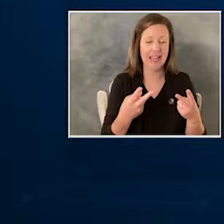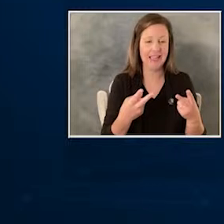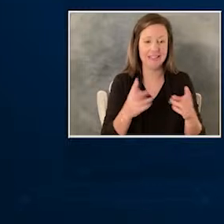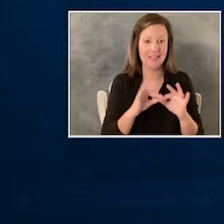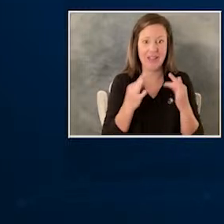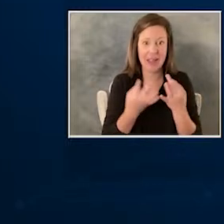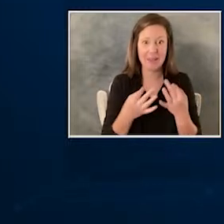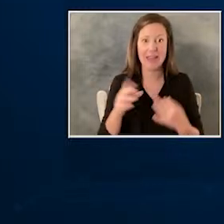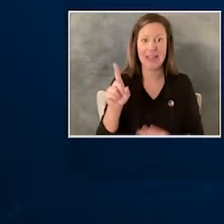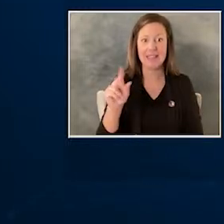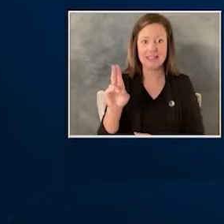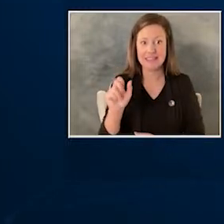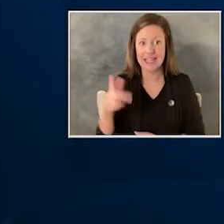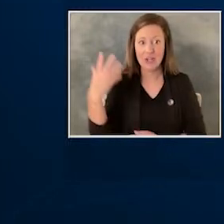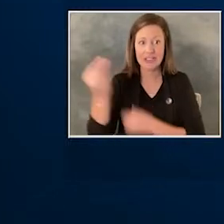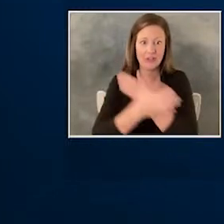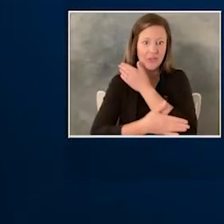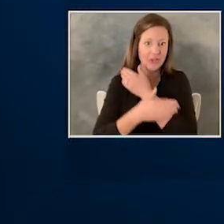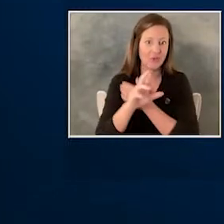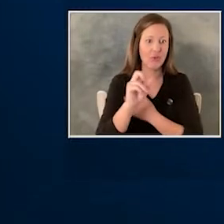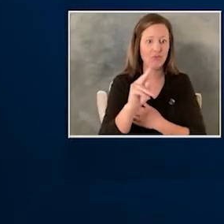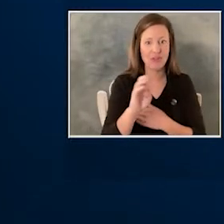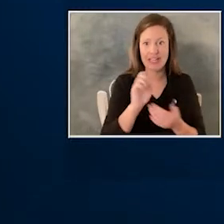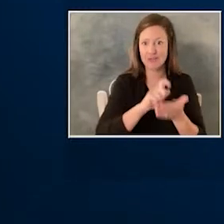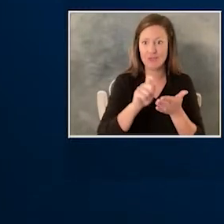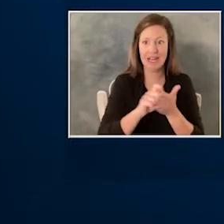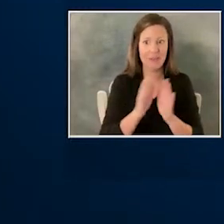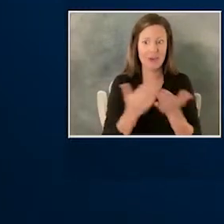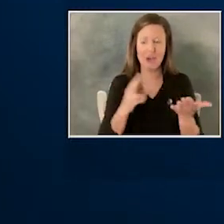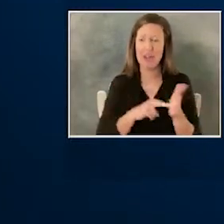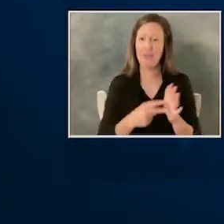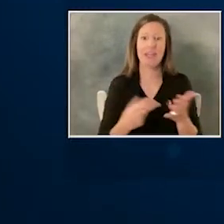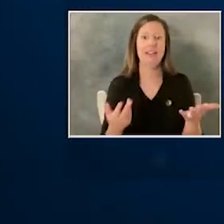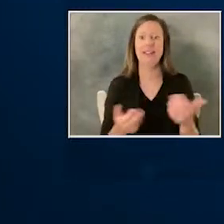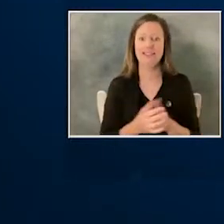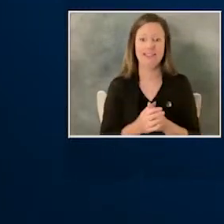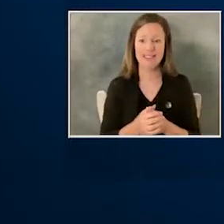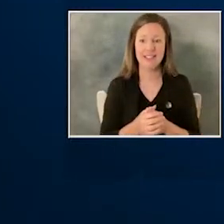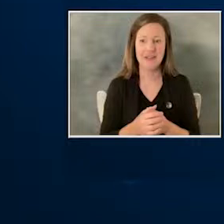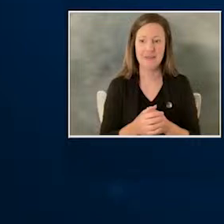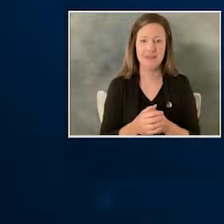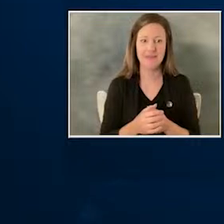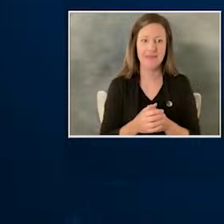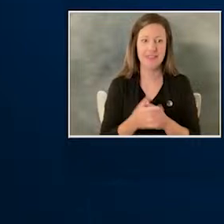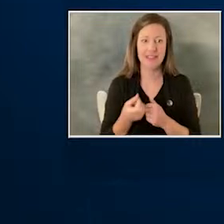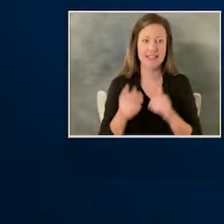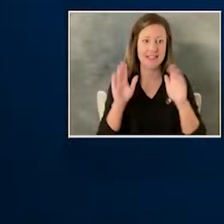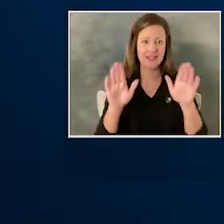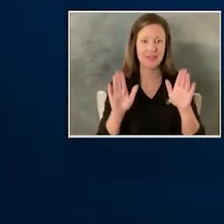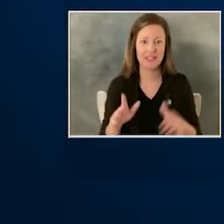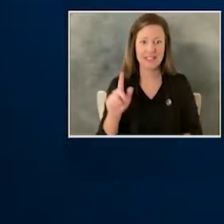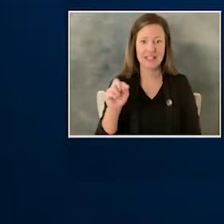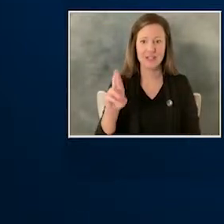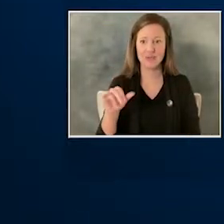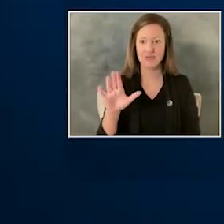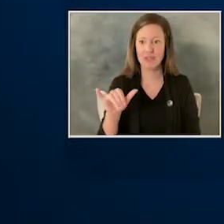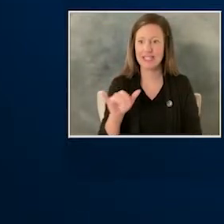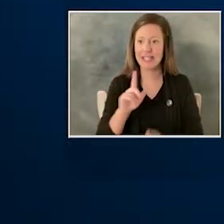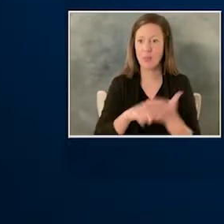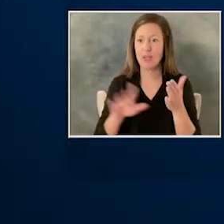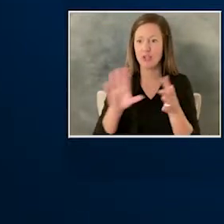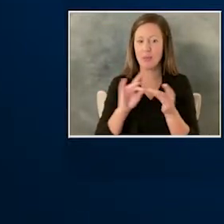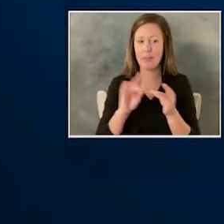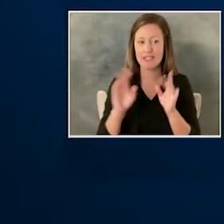Dominican, Renee's writing a book. I mean, this is just incredible. Tracy, what's your message to people